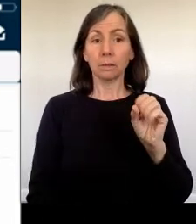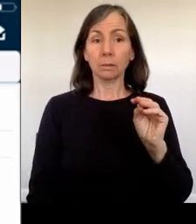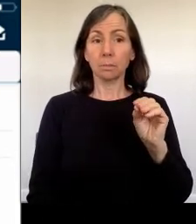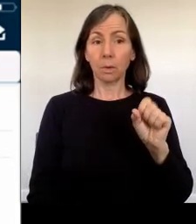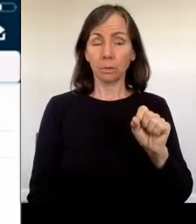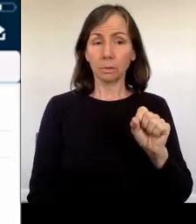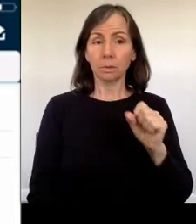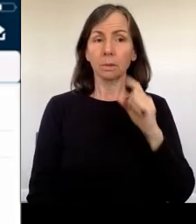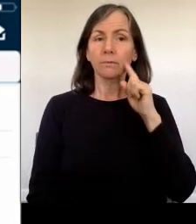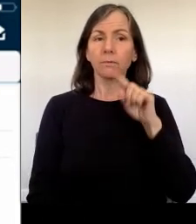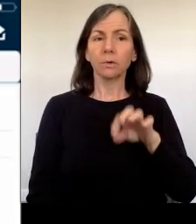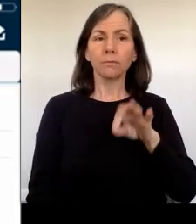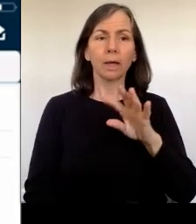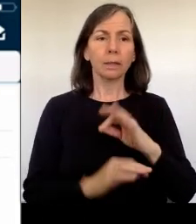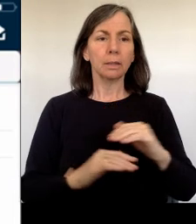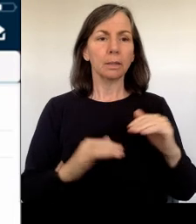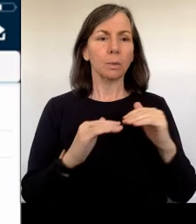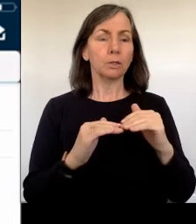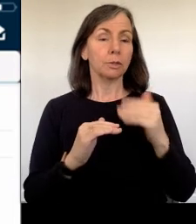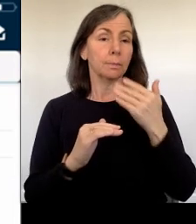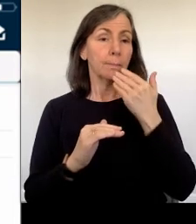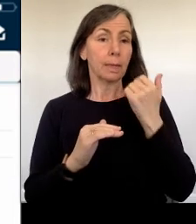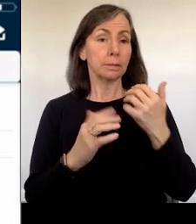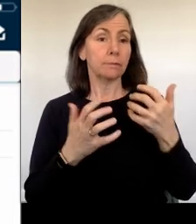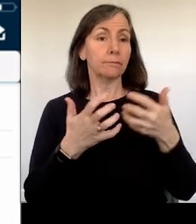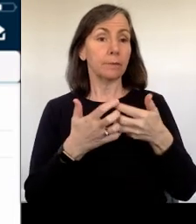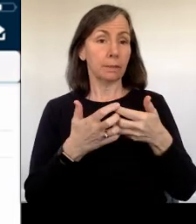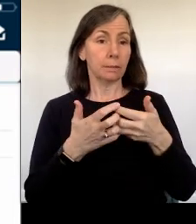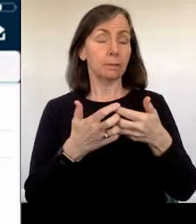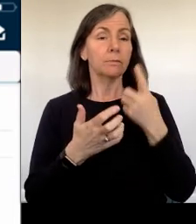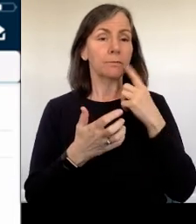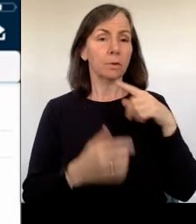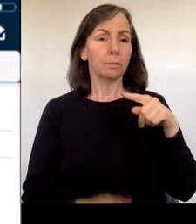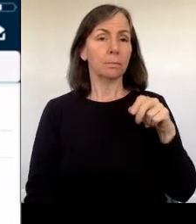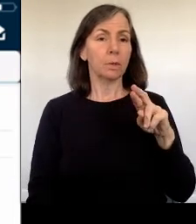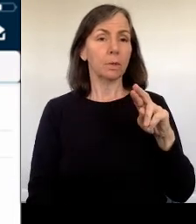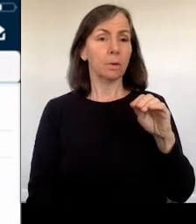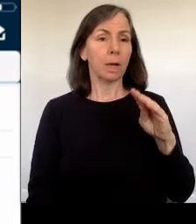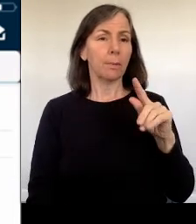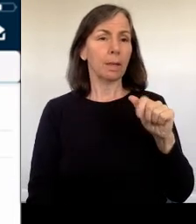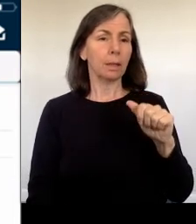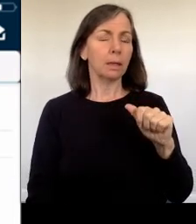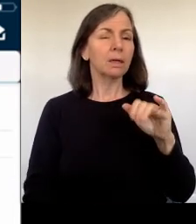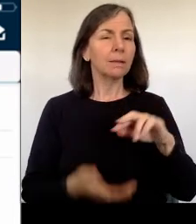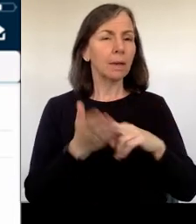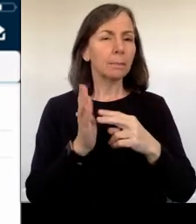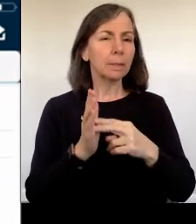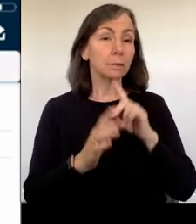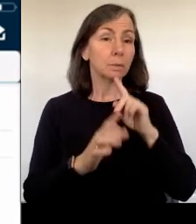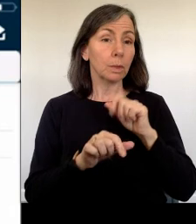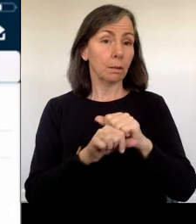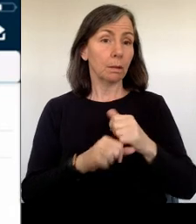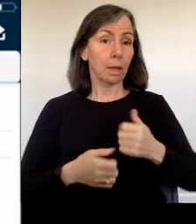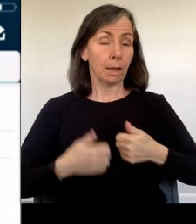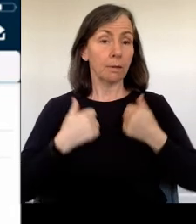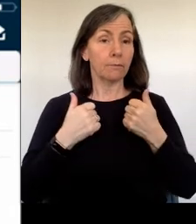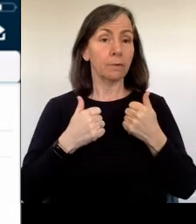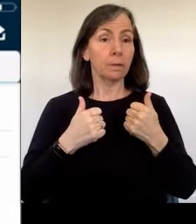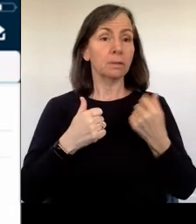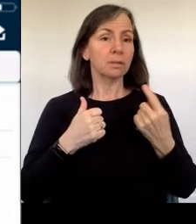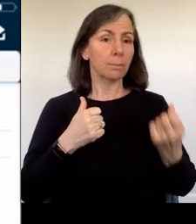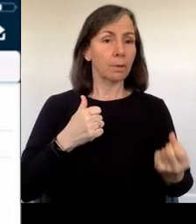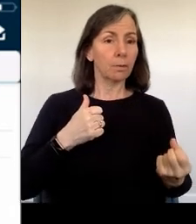of best fit for your parabolas. So in real life, when you throw something in the air, there